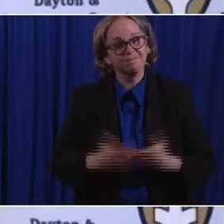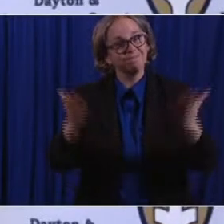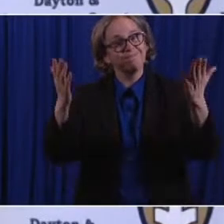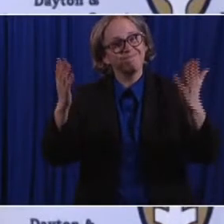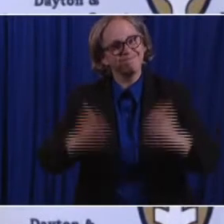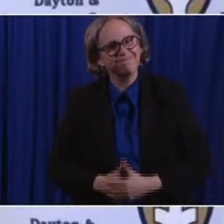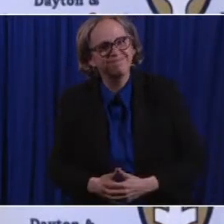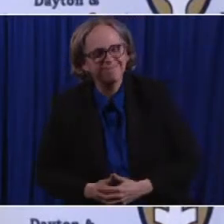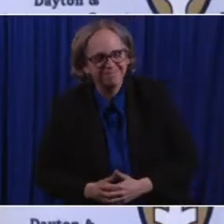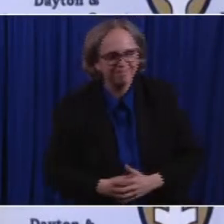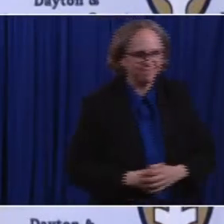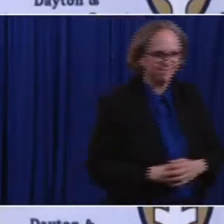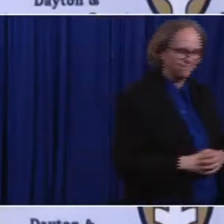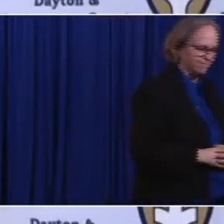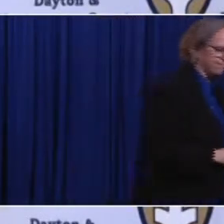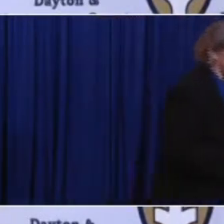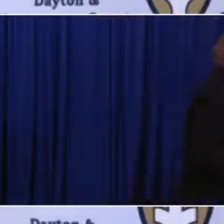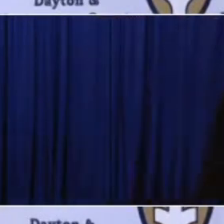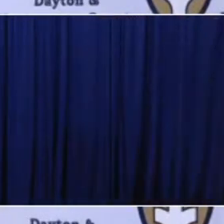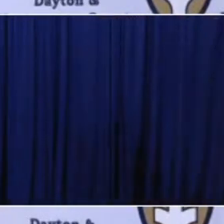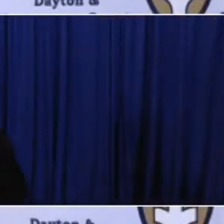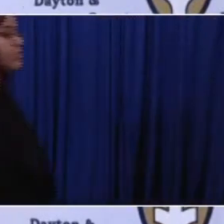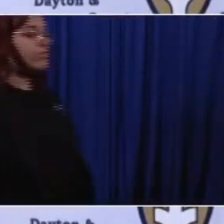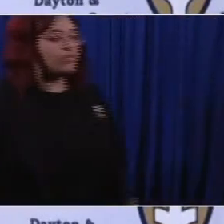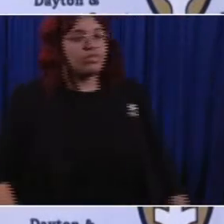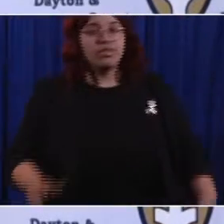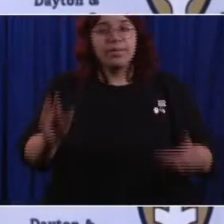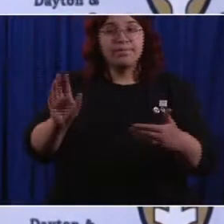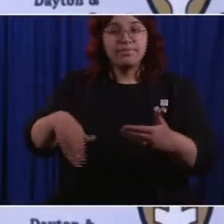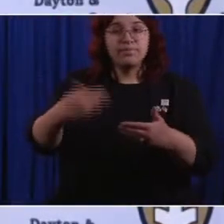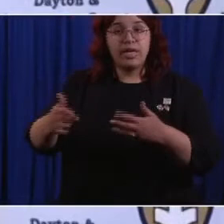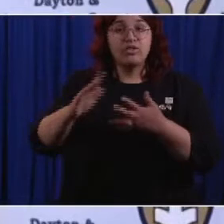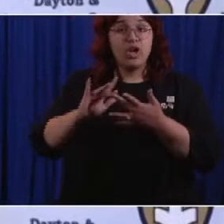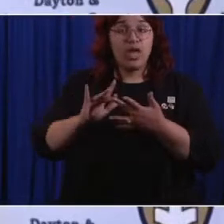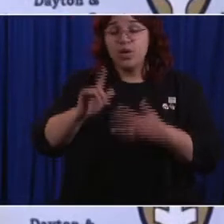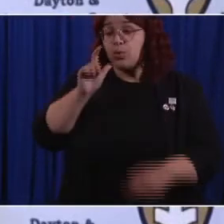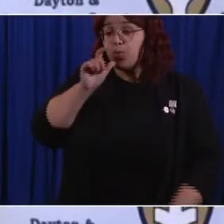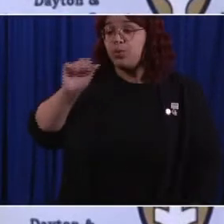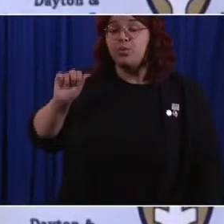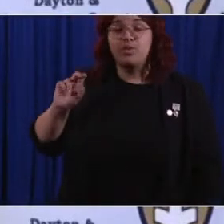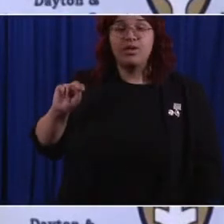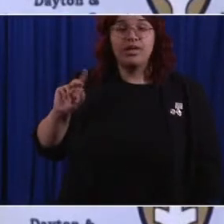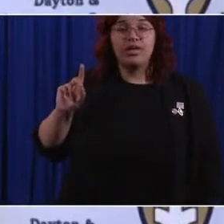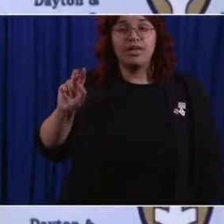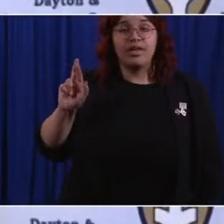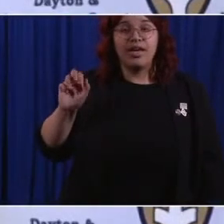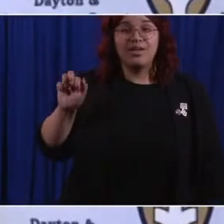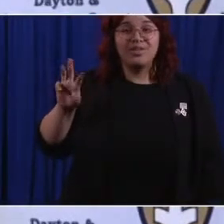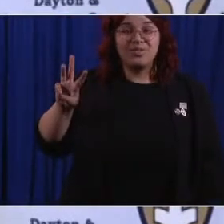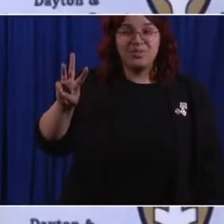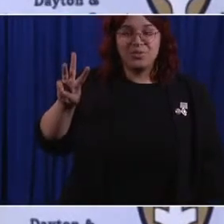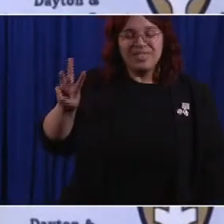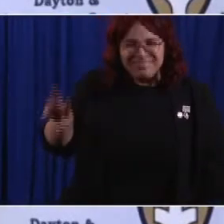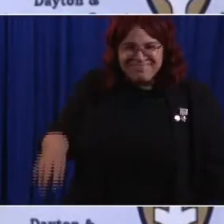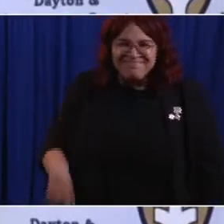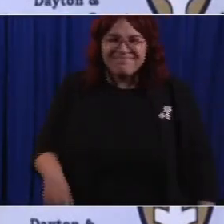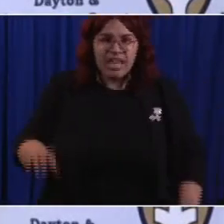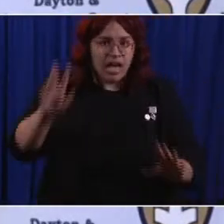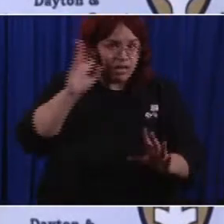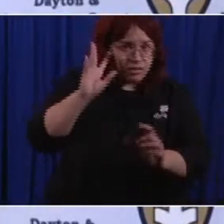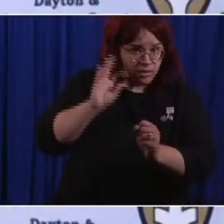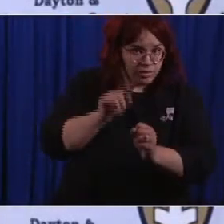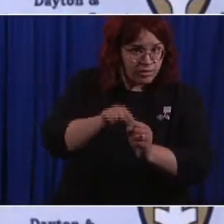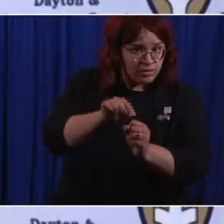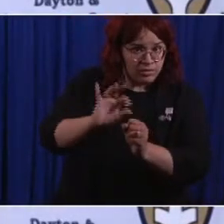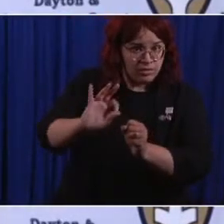online is from Andrew Welsh-Huggins at the Associated Press. Hi, Governor. Can you hear me okay? Yes, sir. Thanks as always for